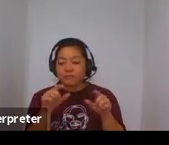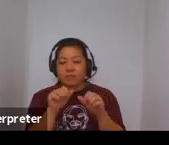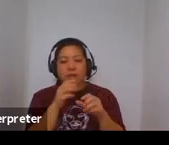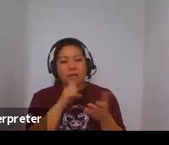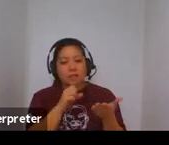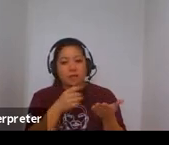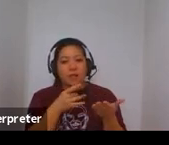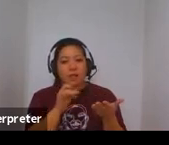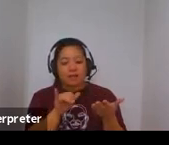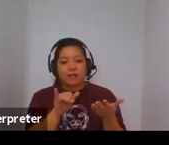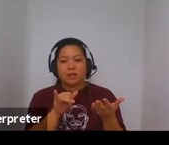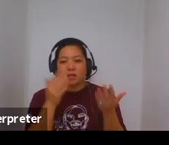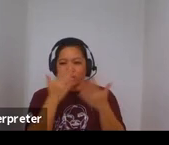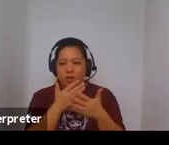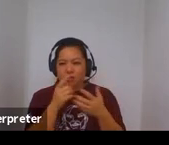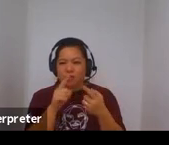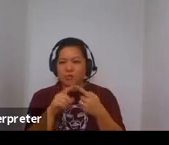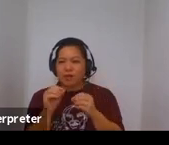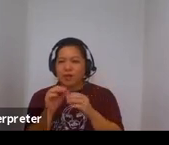really like the Darkness to Light